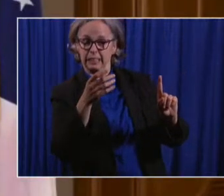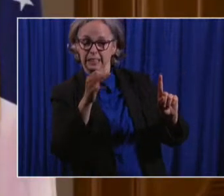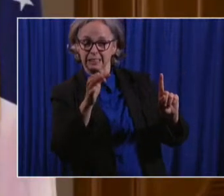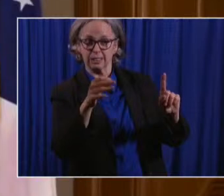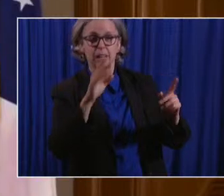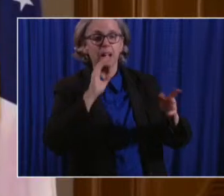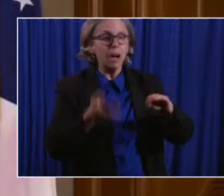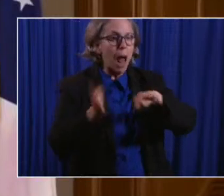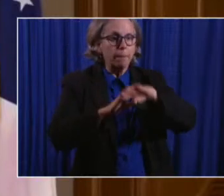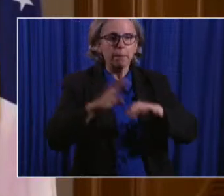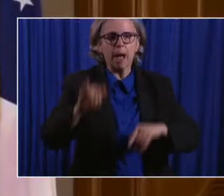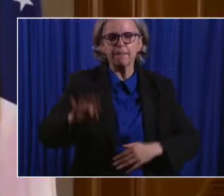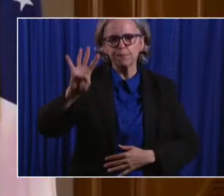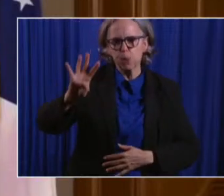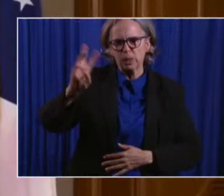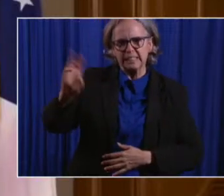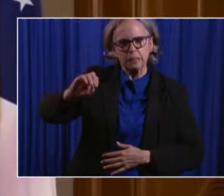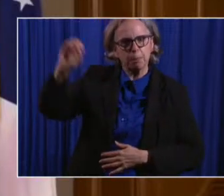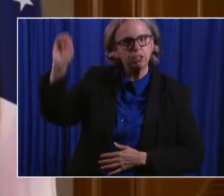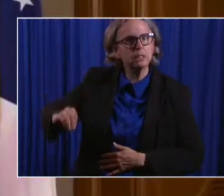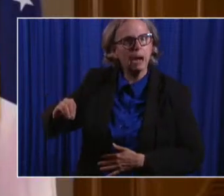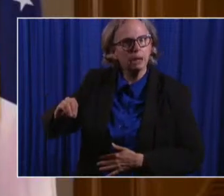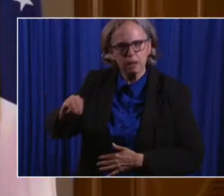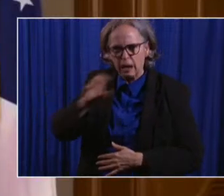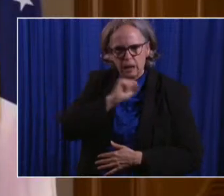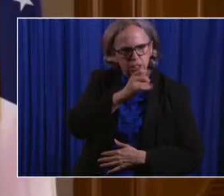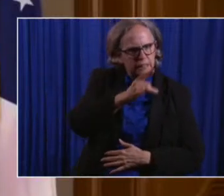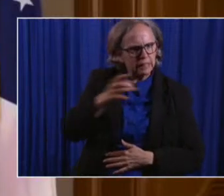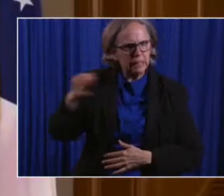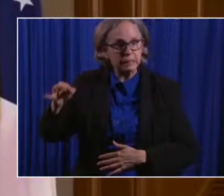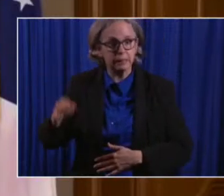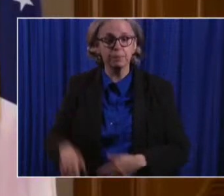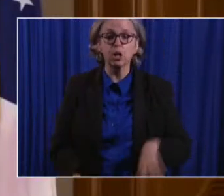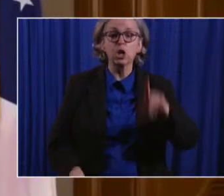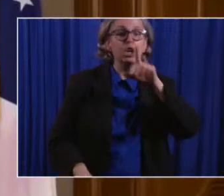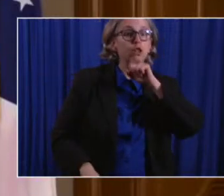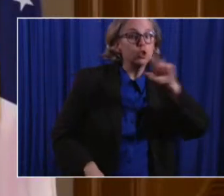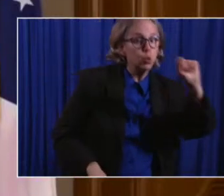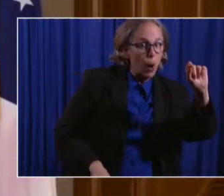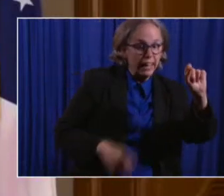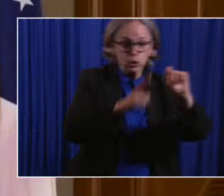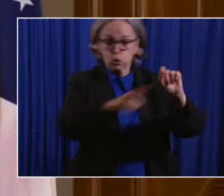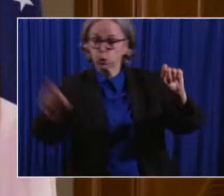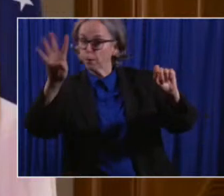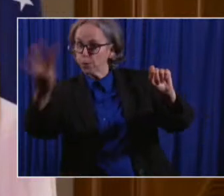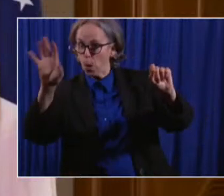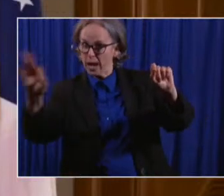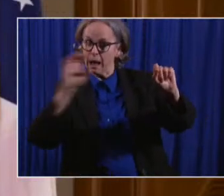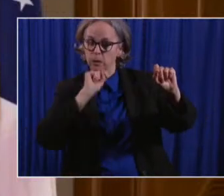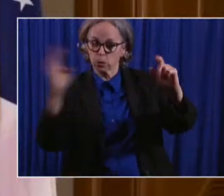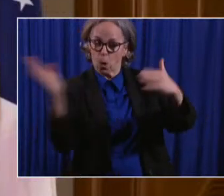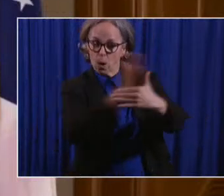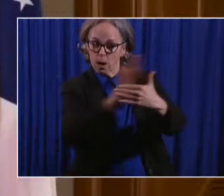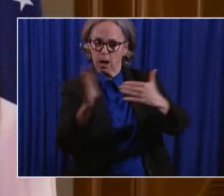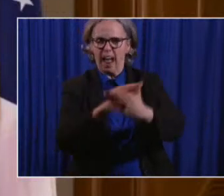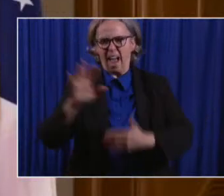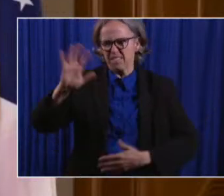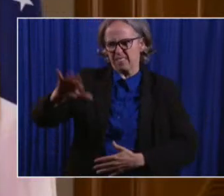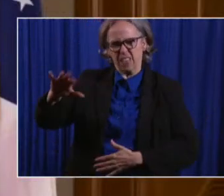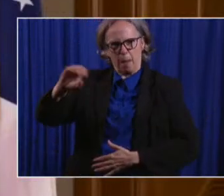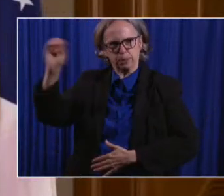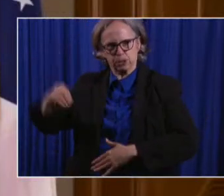increase, and ages 20 to 49, we've seen a 55% increase in